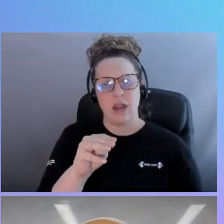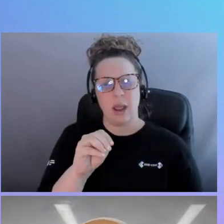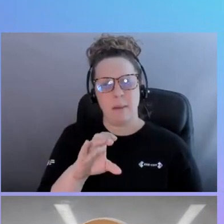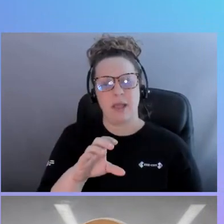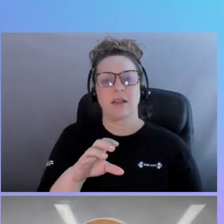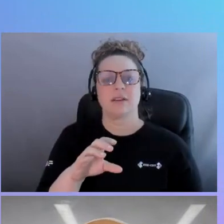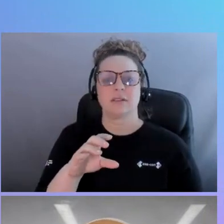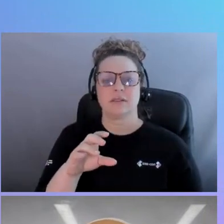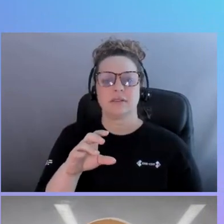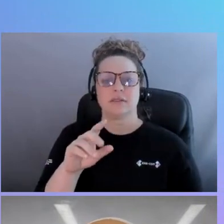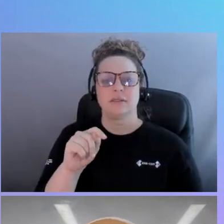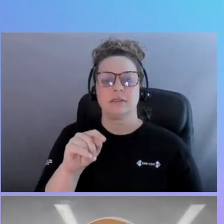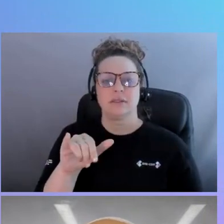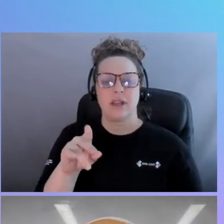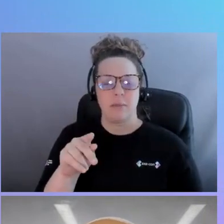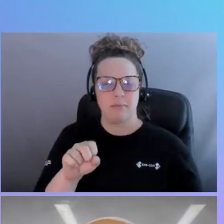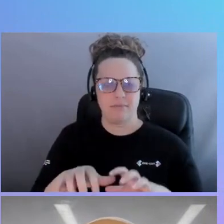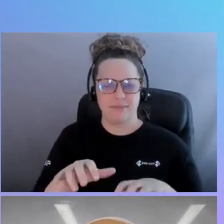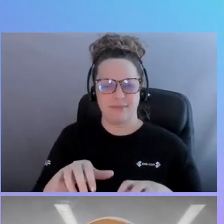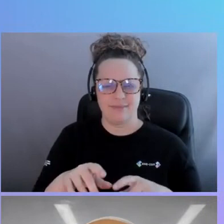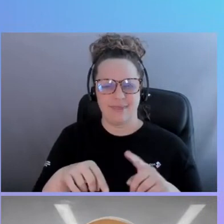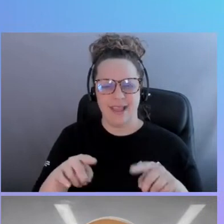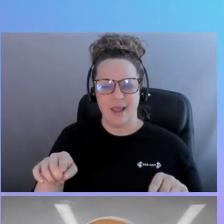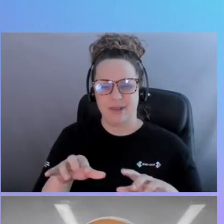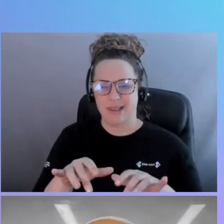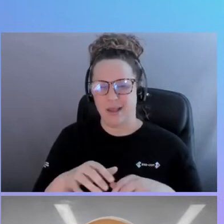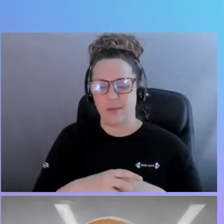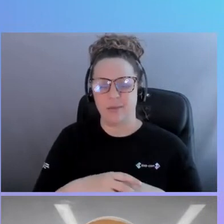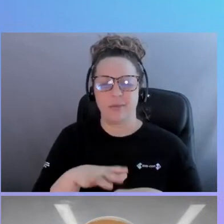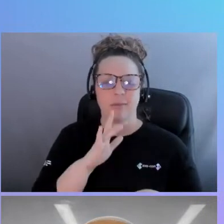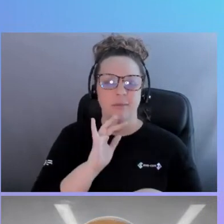features in iOS, and is the possibility for the user